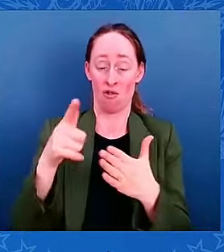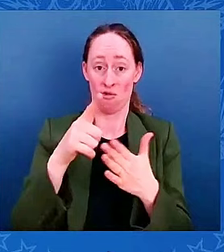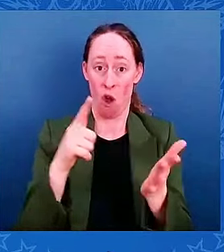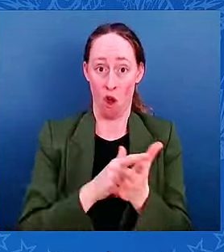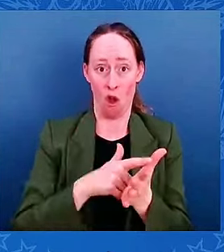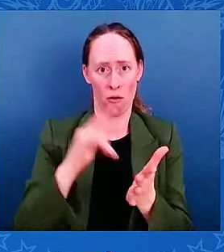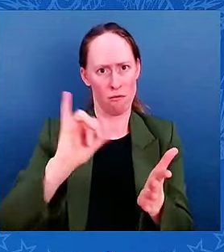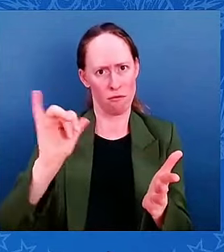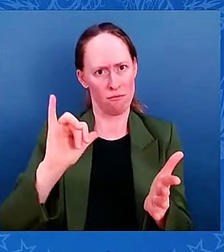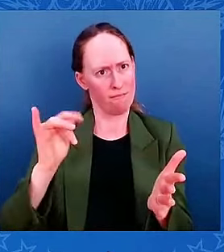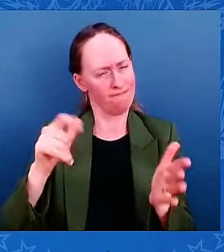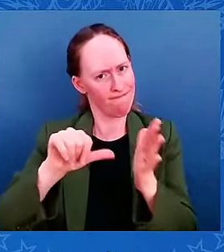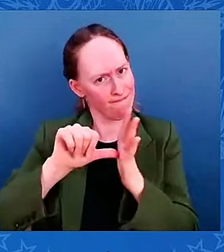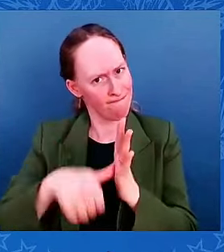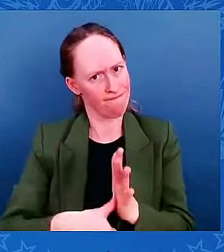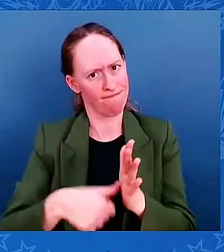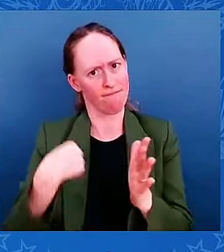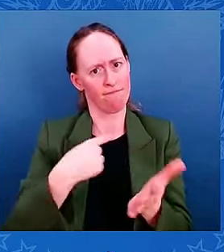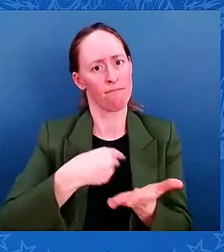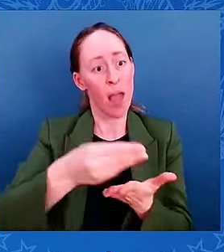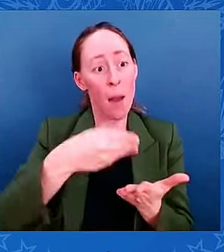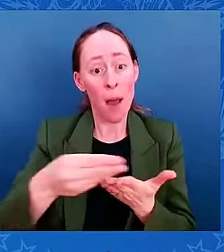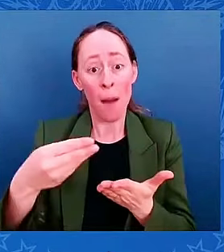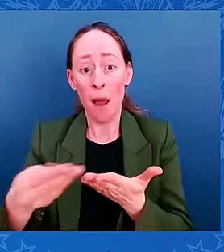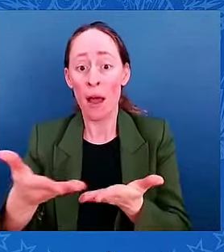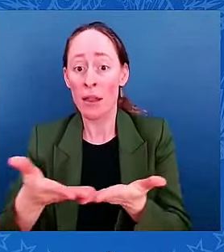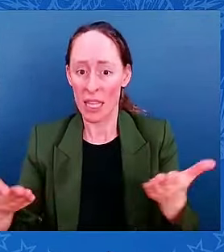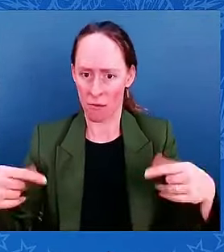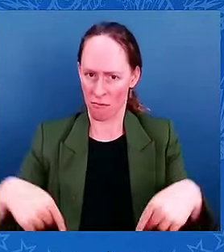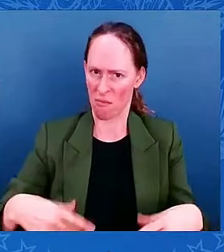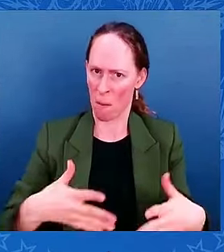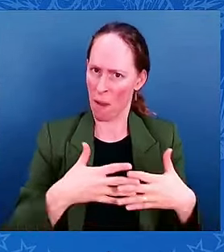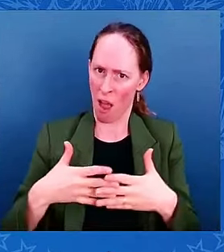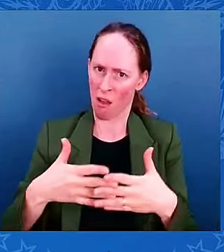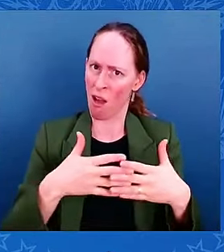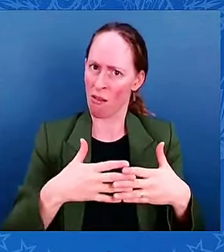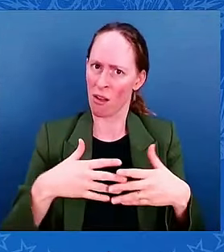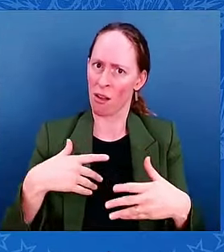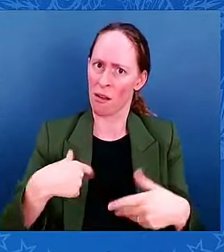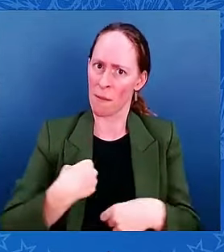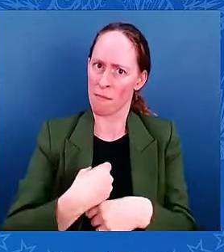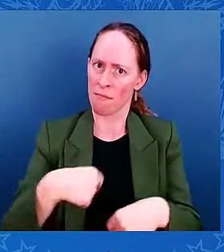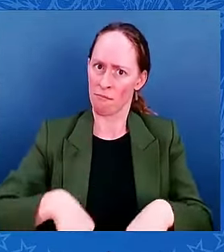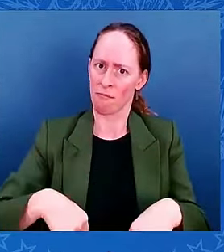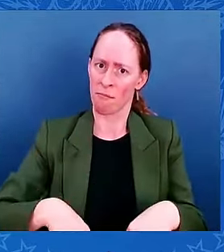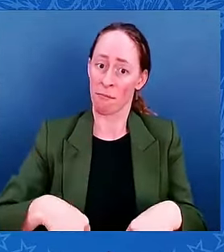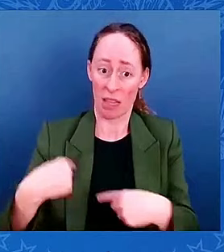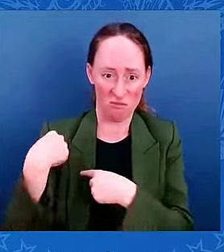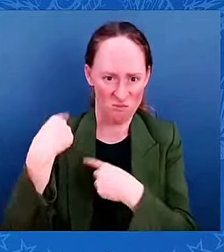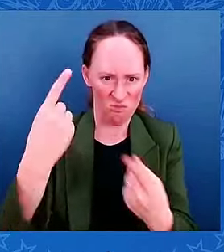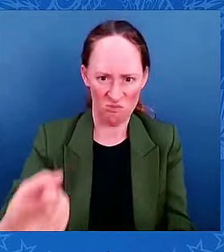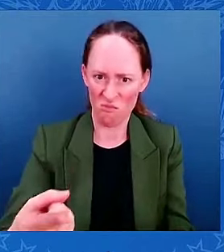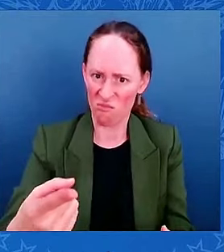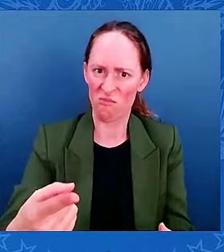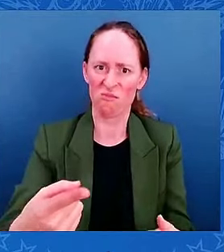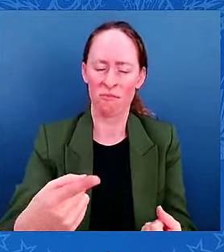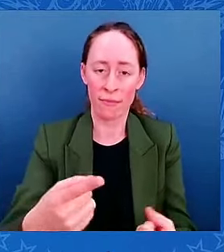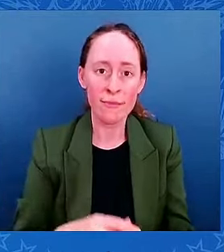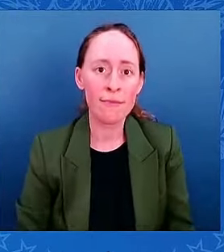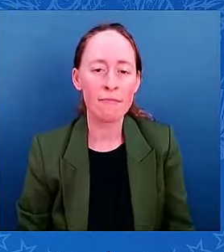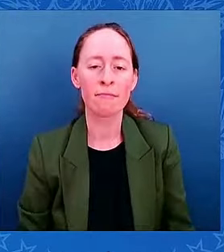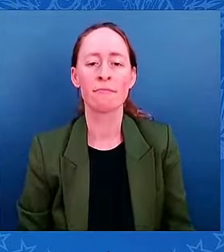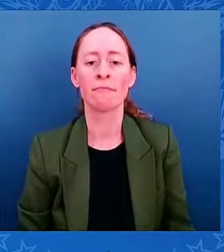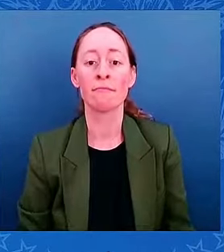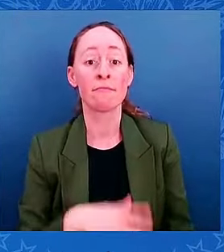at the time under Roosevelt were trying to break unions and allow the companies to come in and crush them, prevent them from happening. They